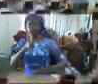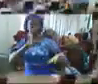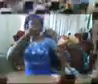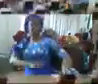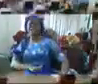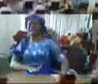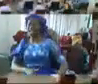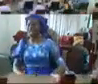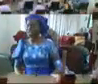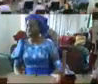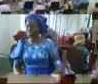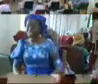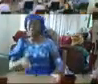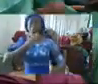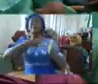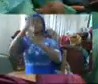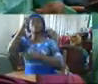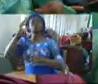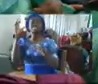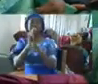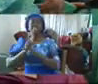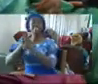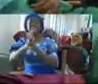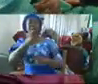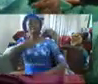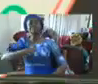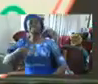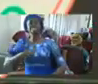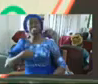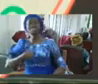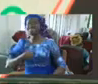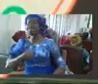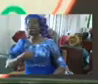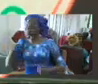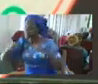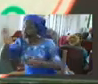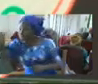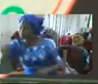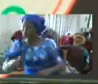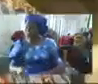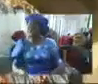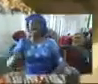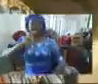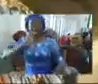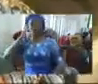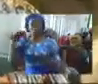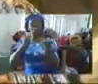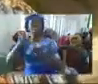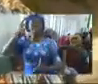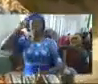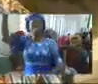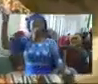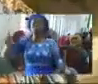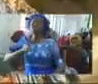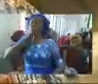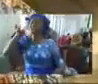My God will take care of me. And I will serve Him. Shout